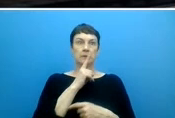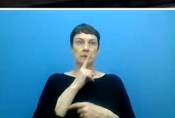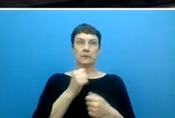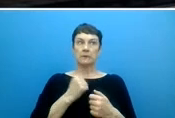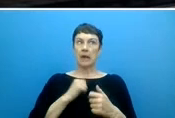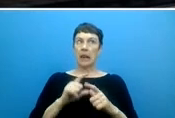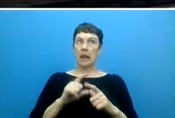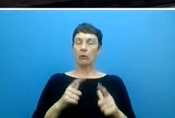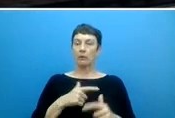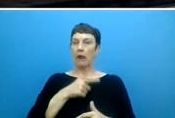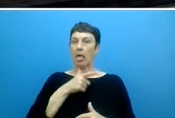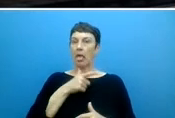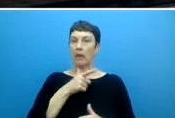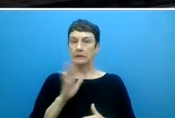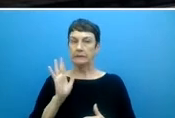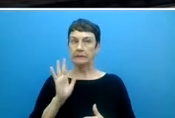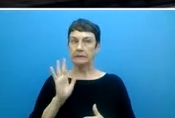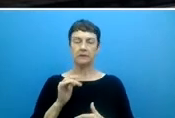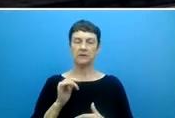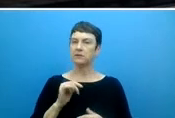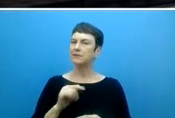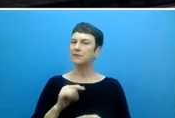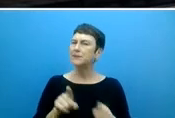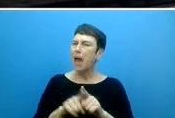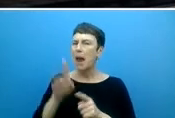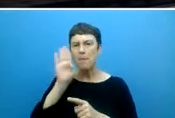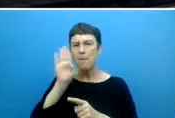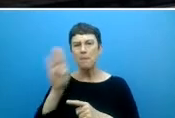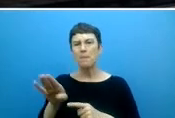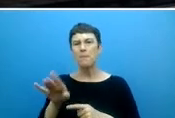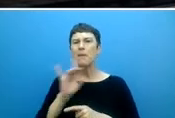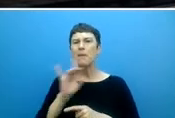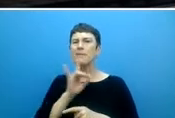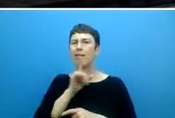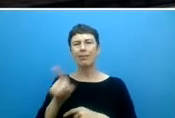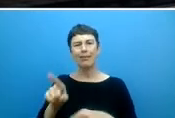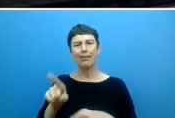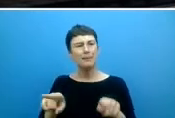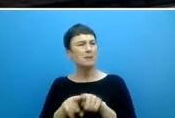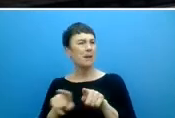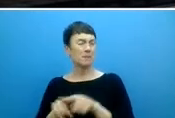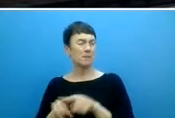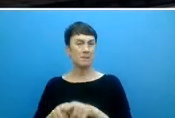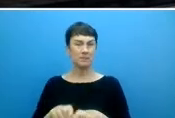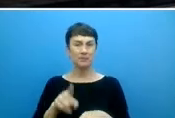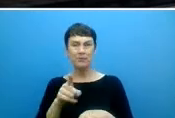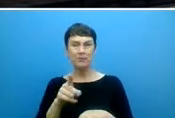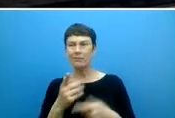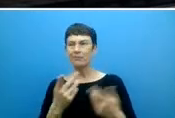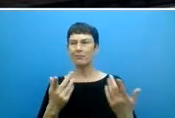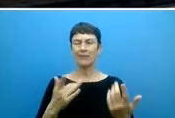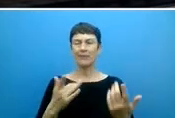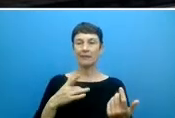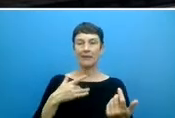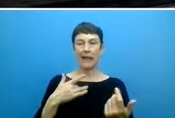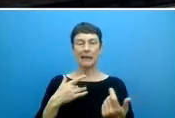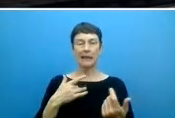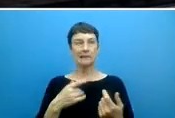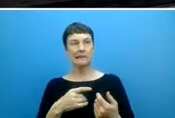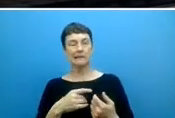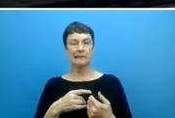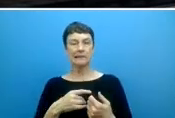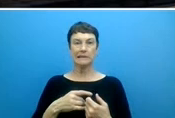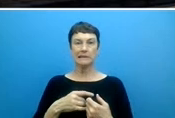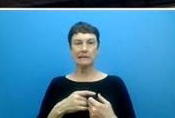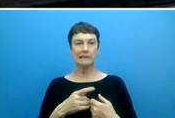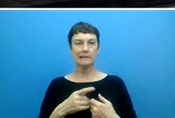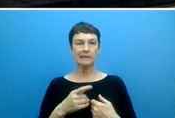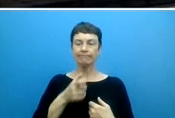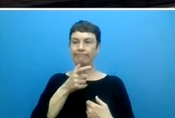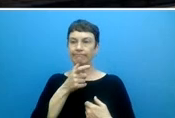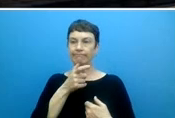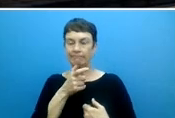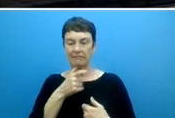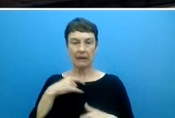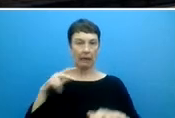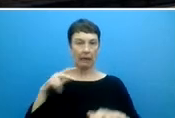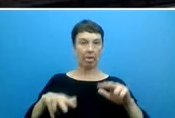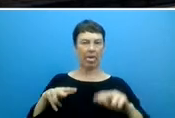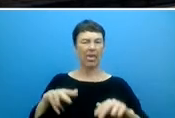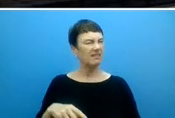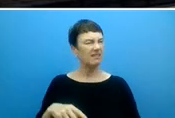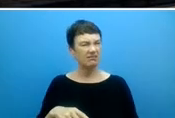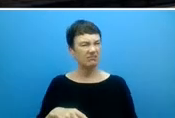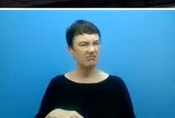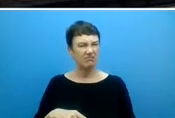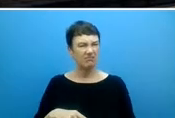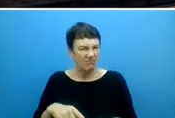the residences. So don't be awkward about talking about language. Address it, and don't just address it